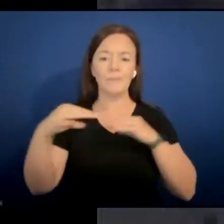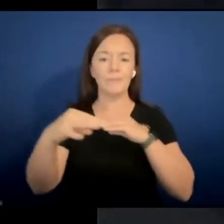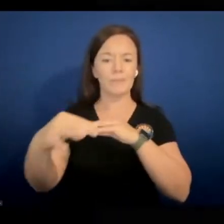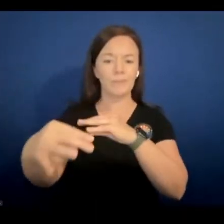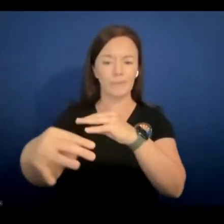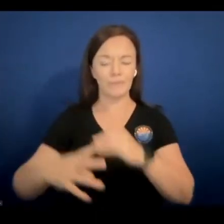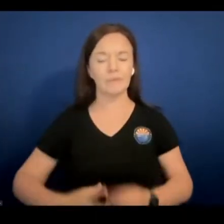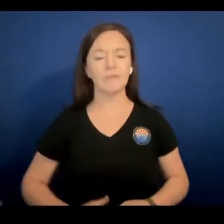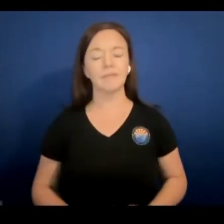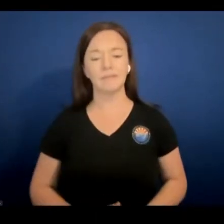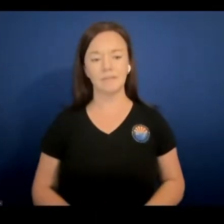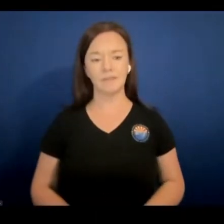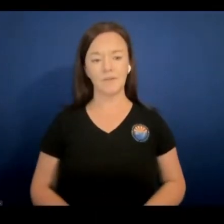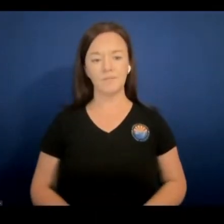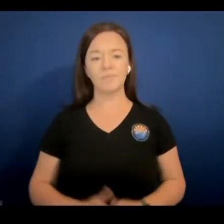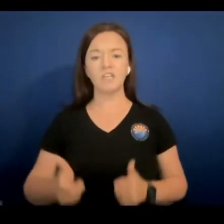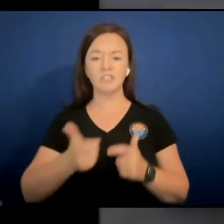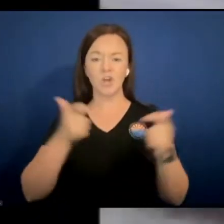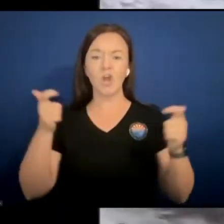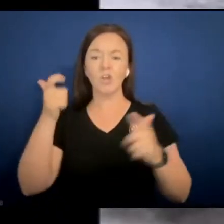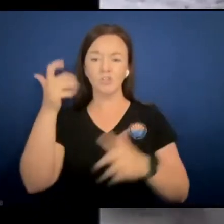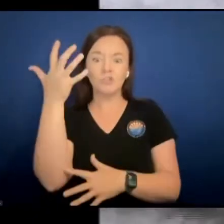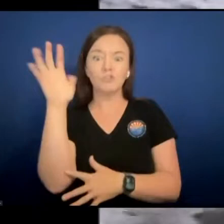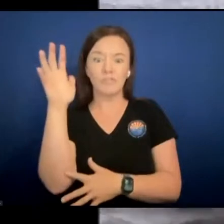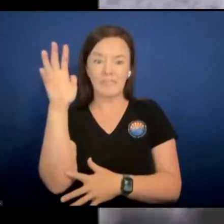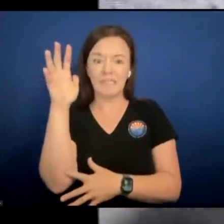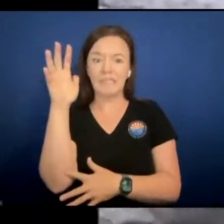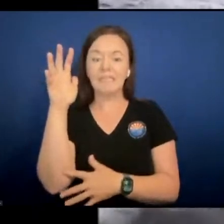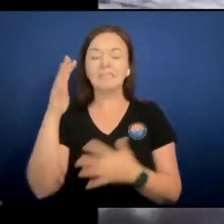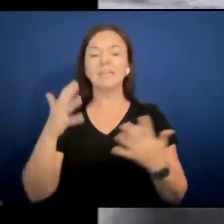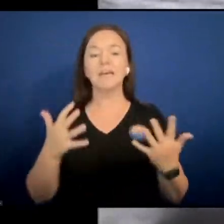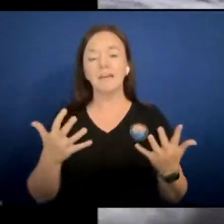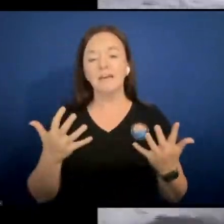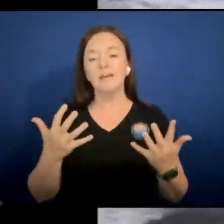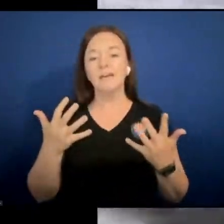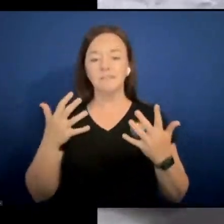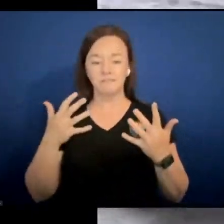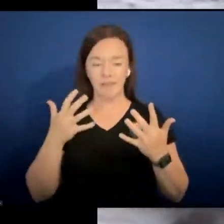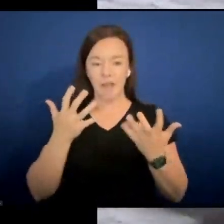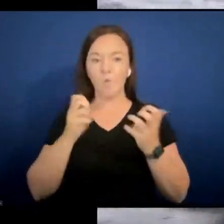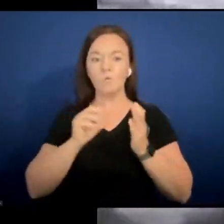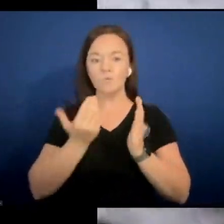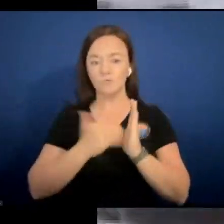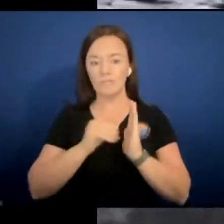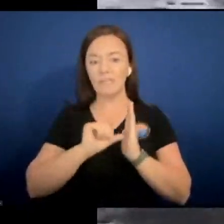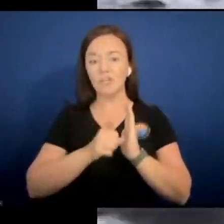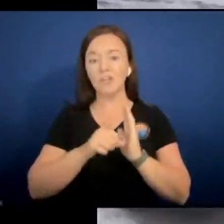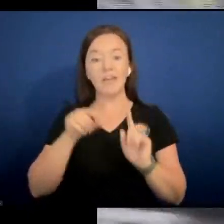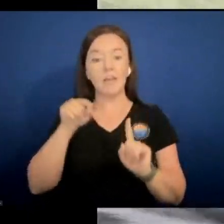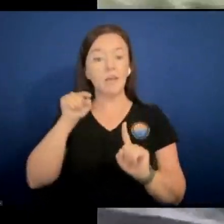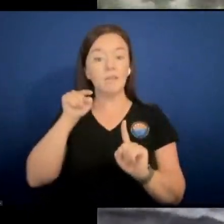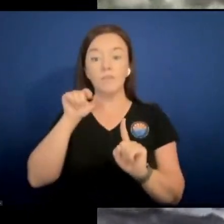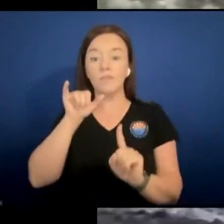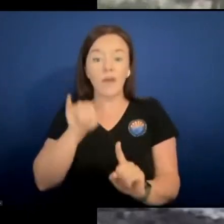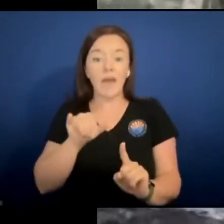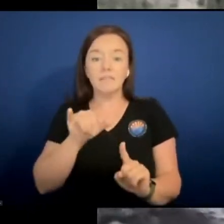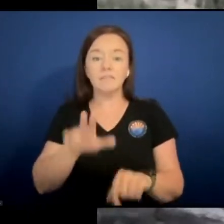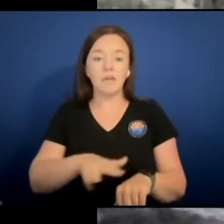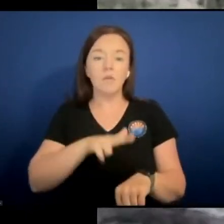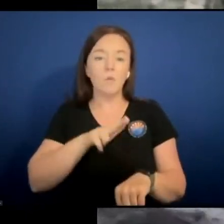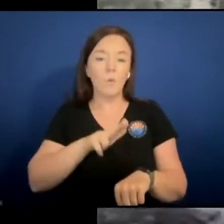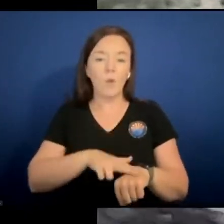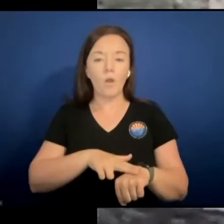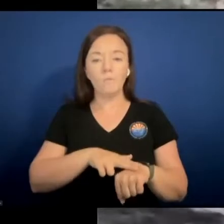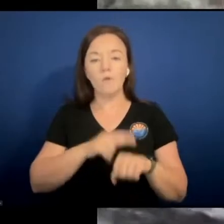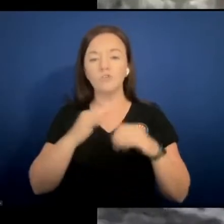large trees across. And I want to also reiterate, this is a normal stream of about 5 to